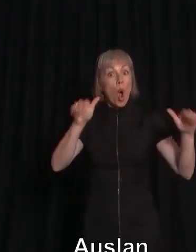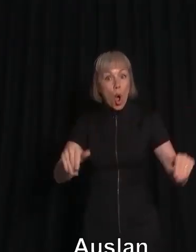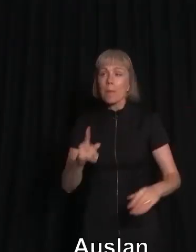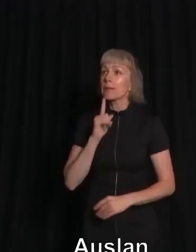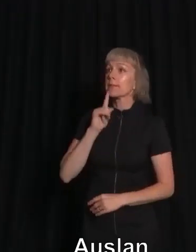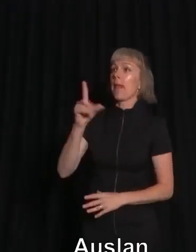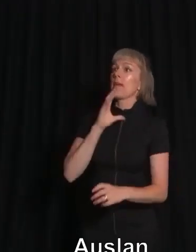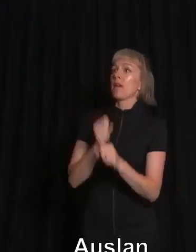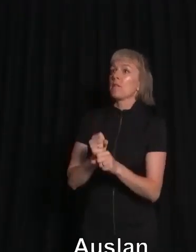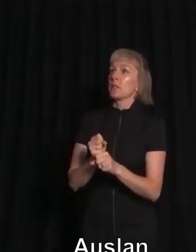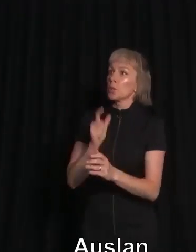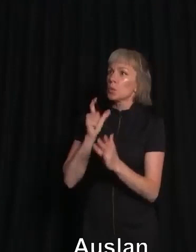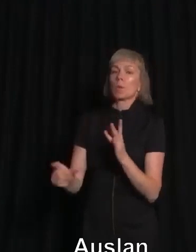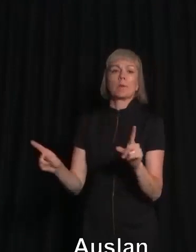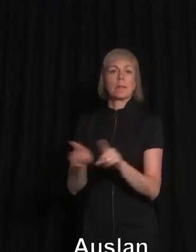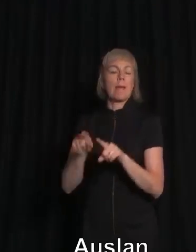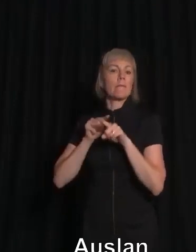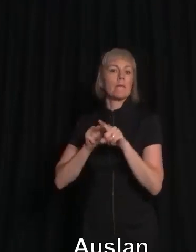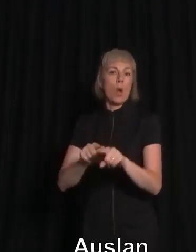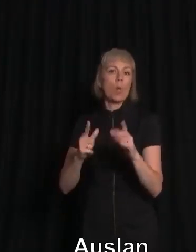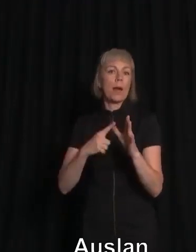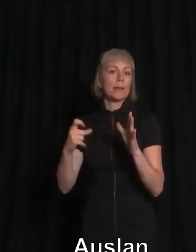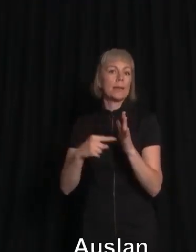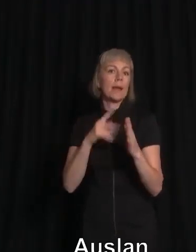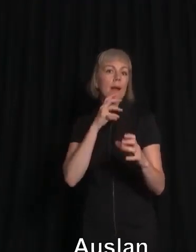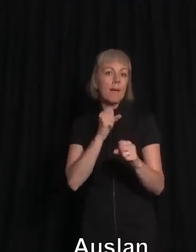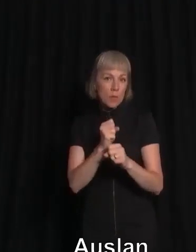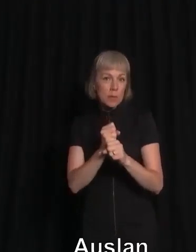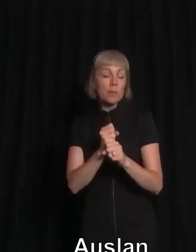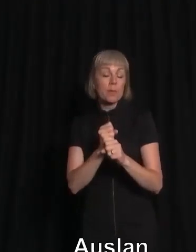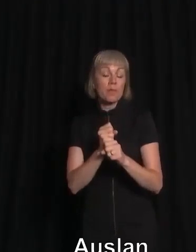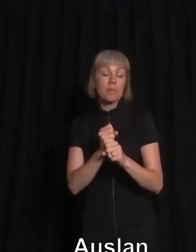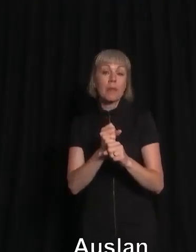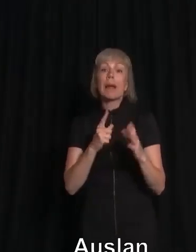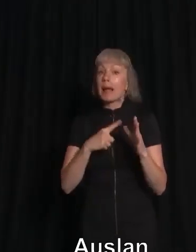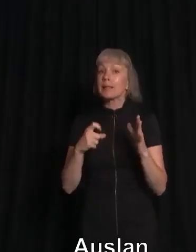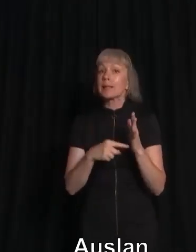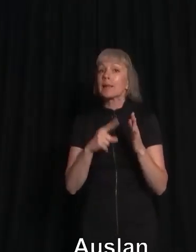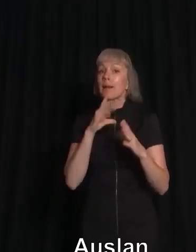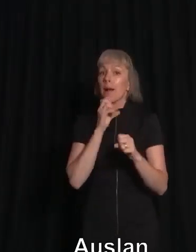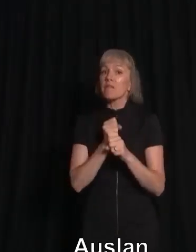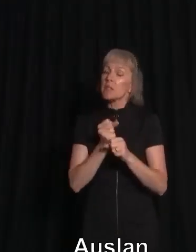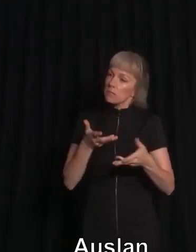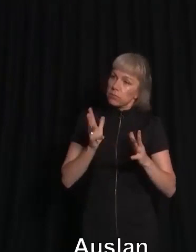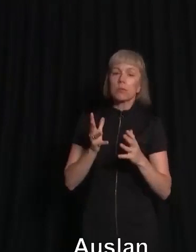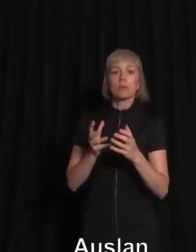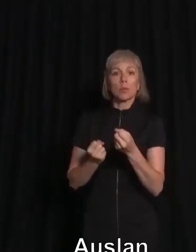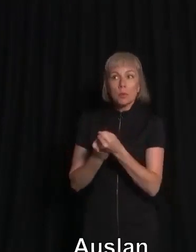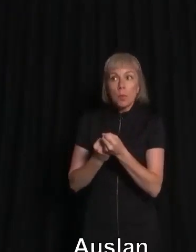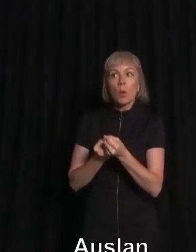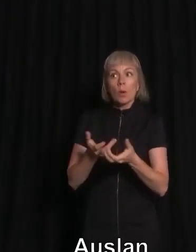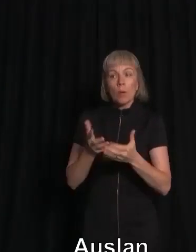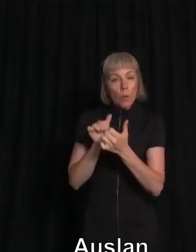be doing what the ACT is doing. And the ACT government is willing to work with those jurisdictions to make this